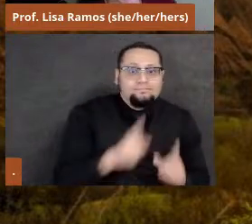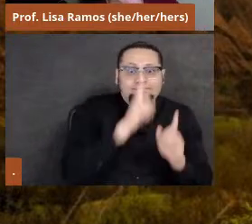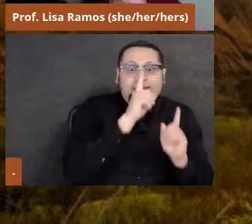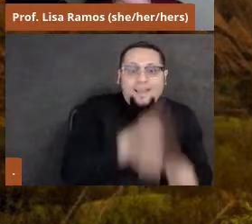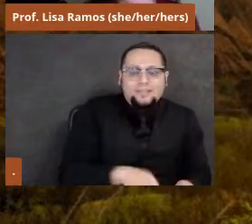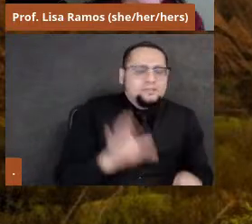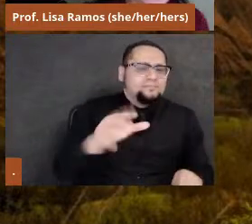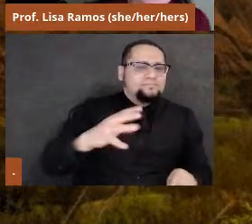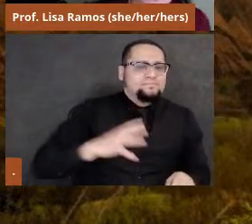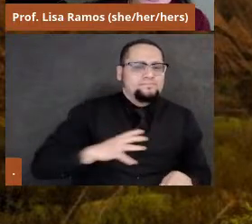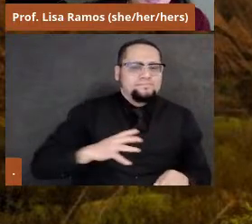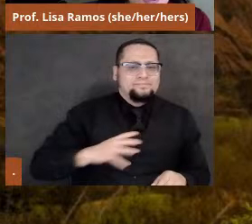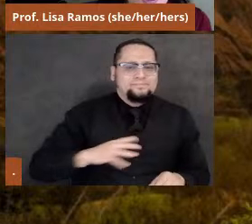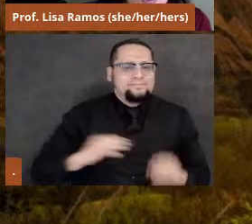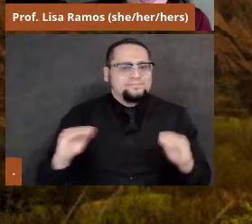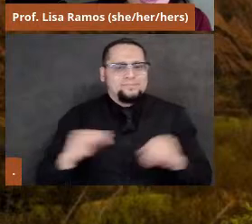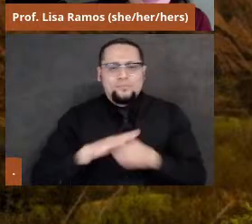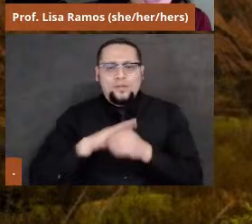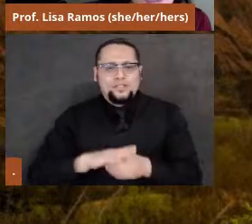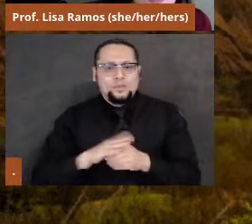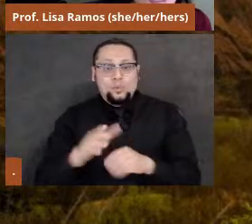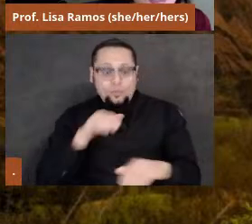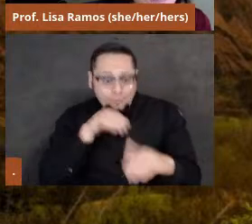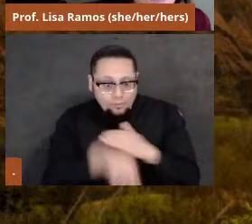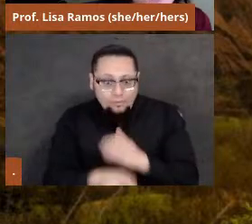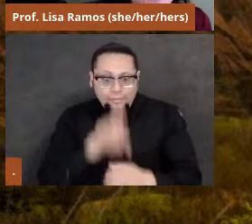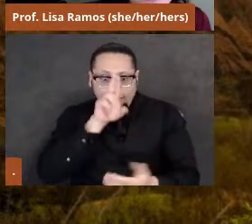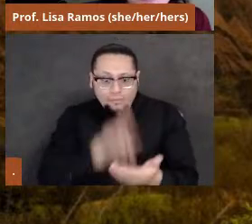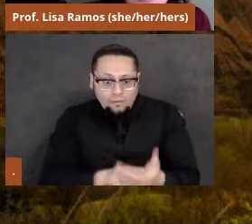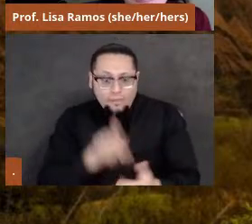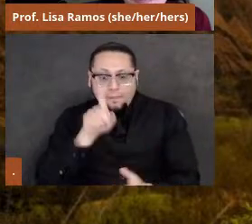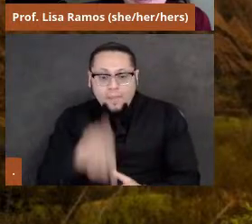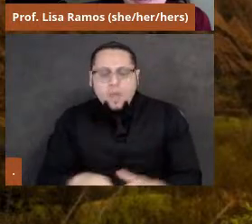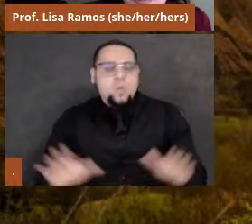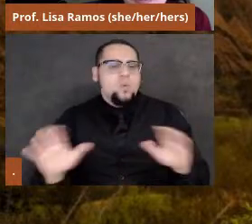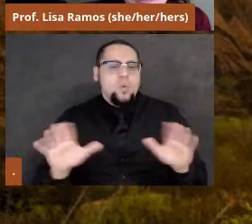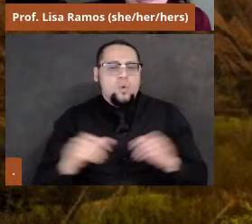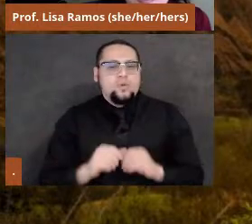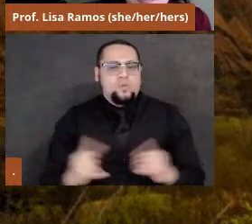a minute or so for everyone who wants to play online.